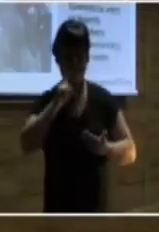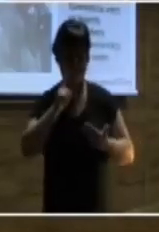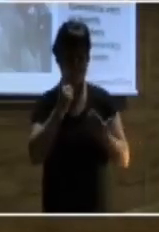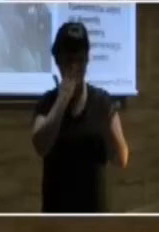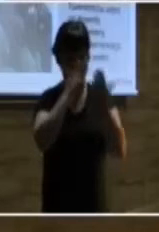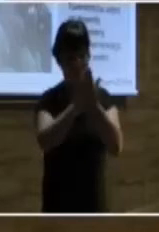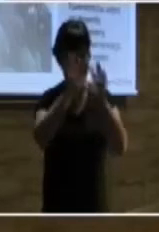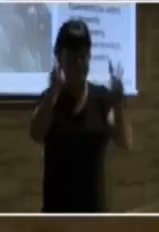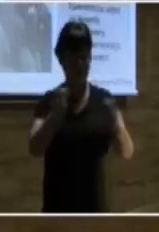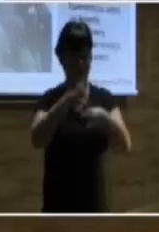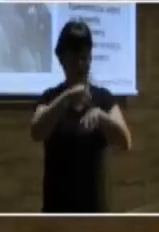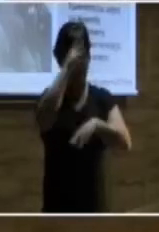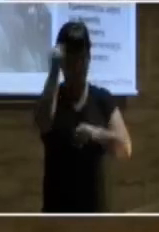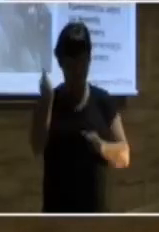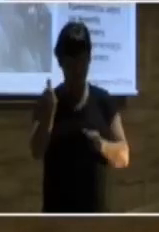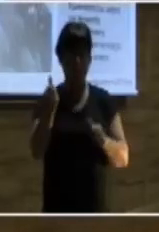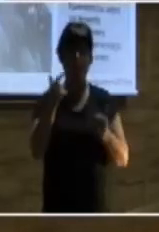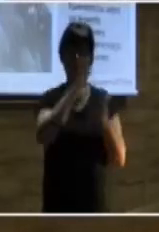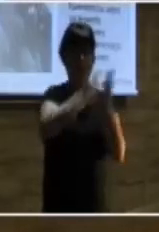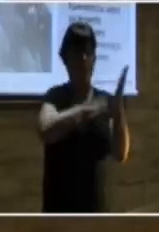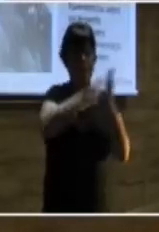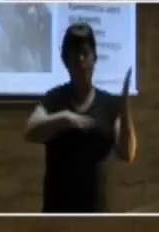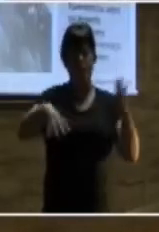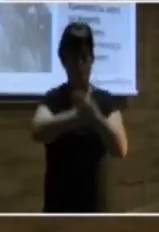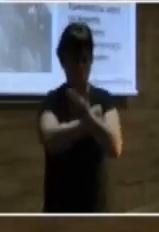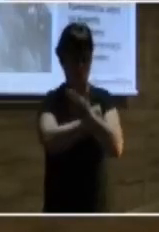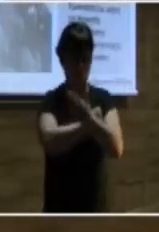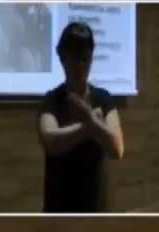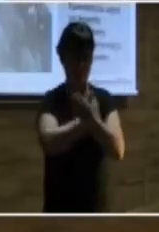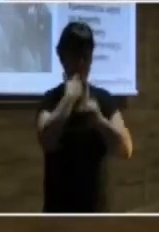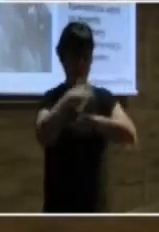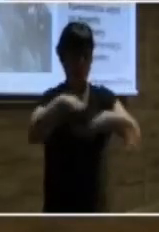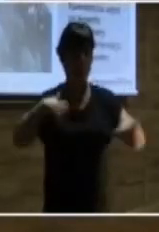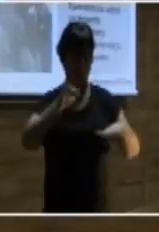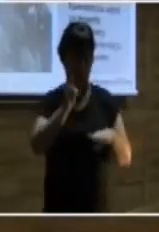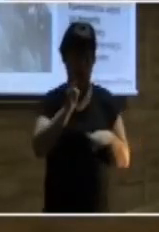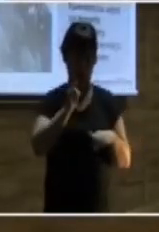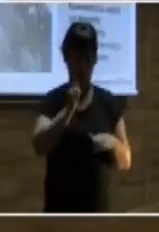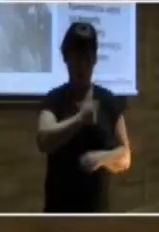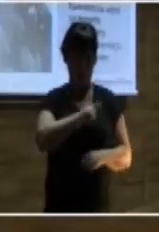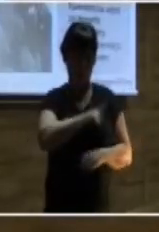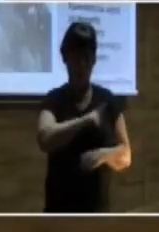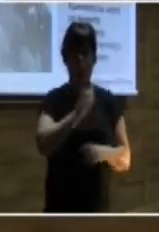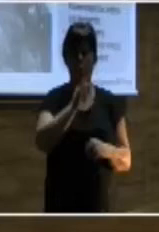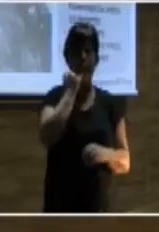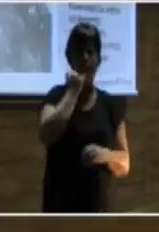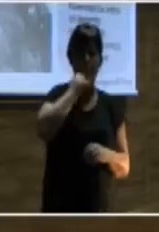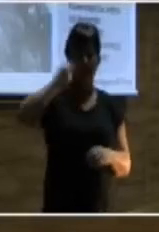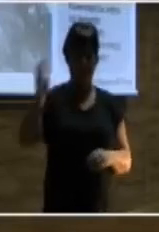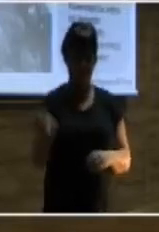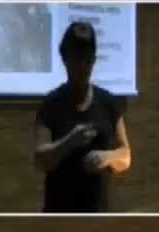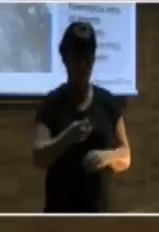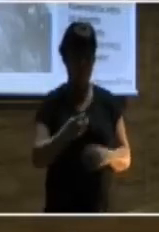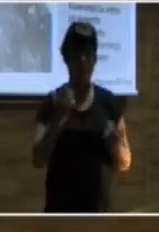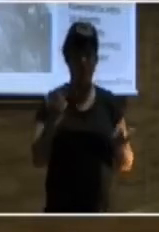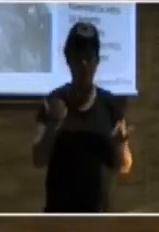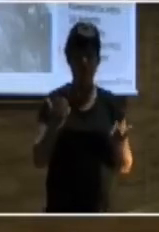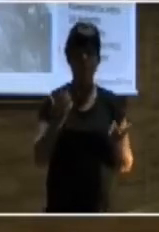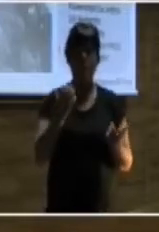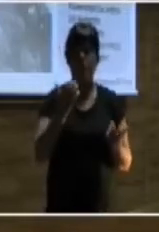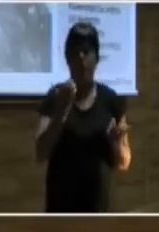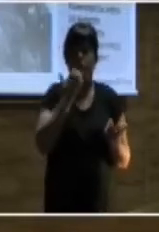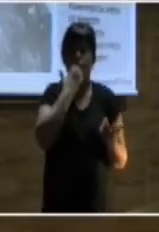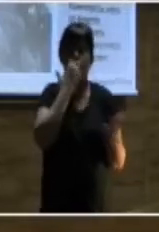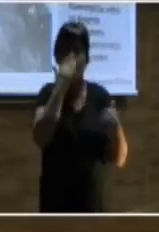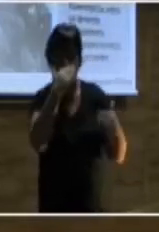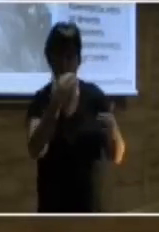Spanish, as well as a number of other languages as well. The reports, they make key